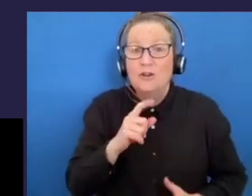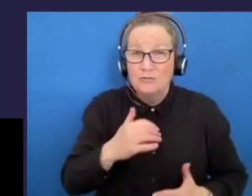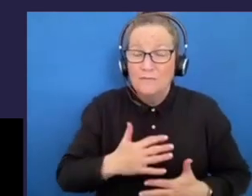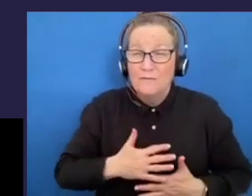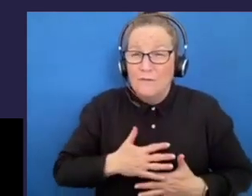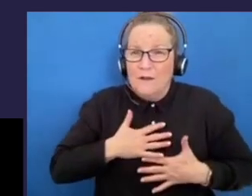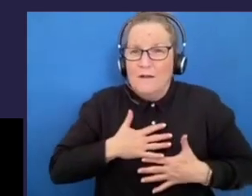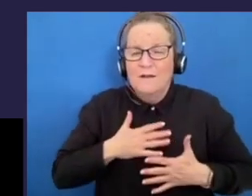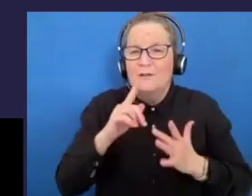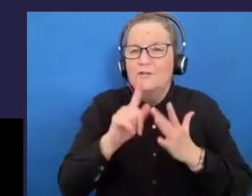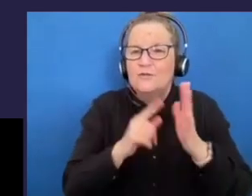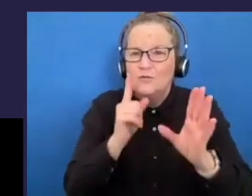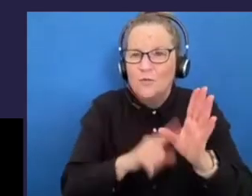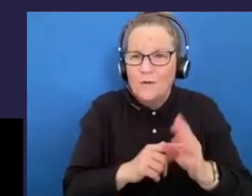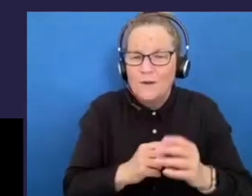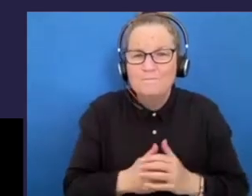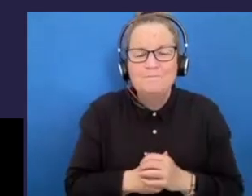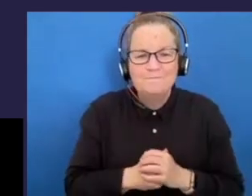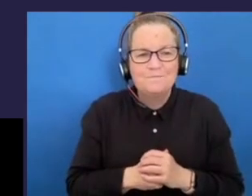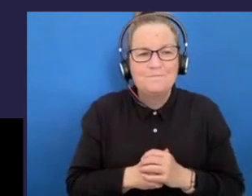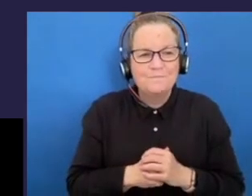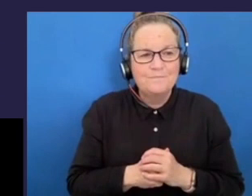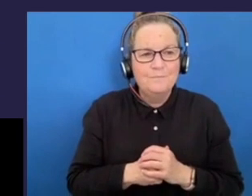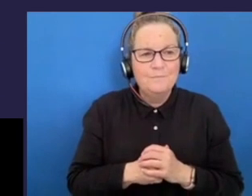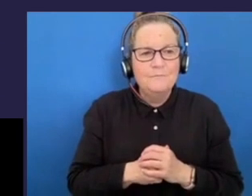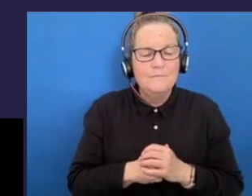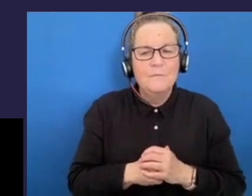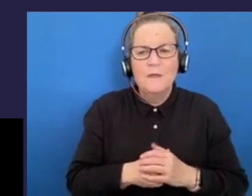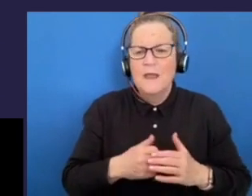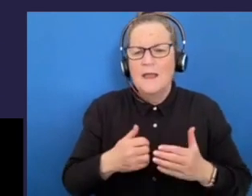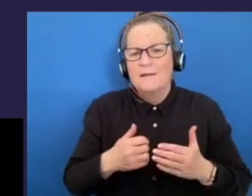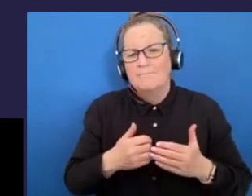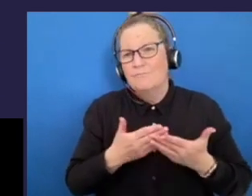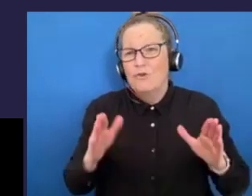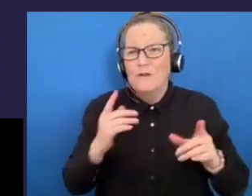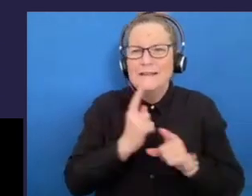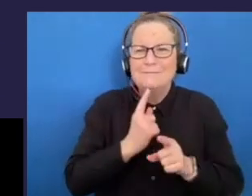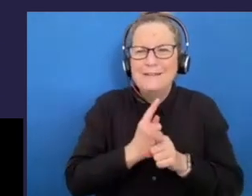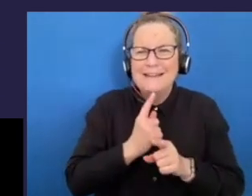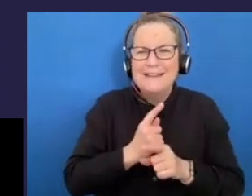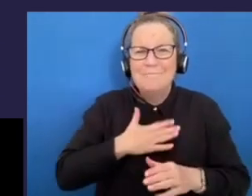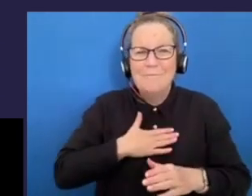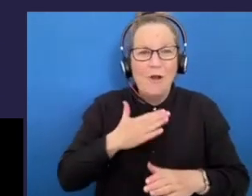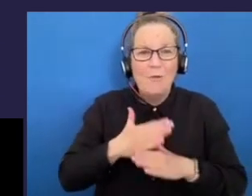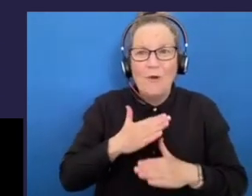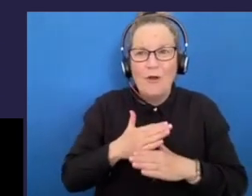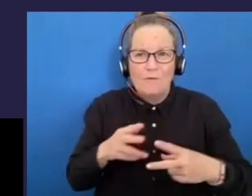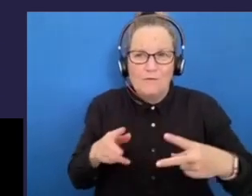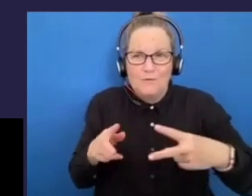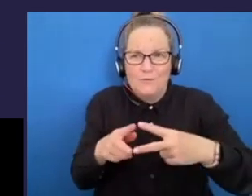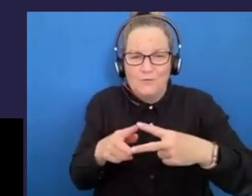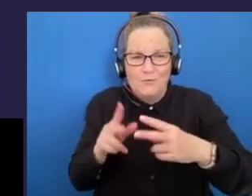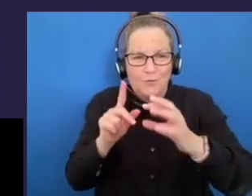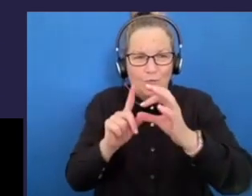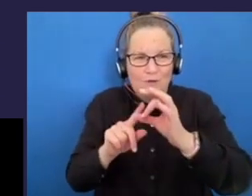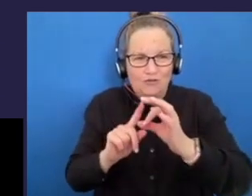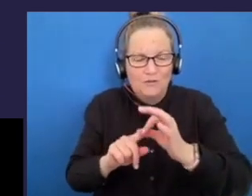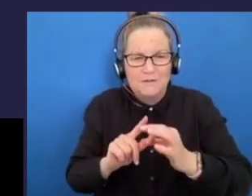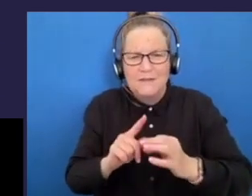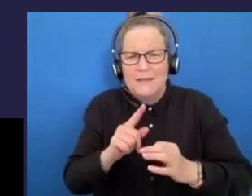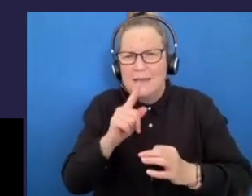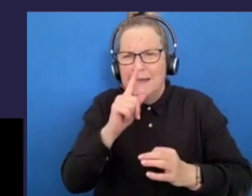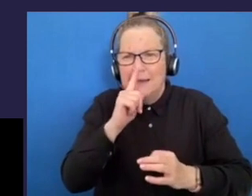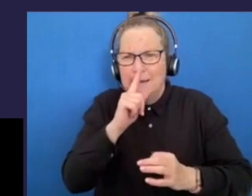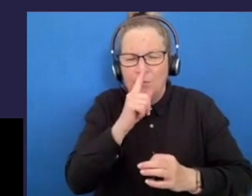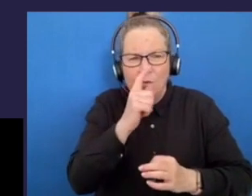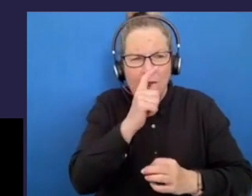So in broad terms, the work that I've done through the years, these 2 questions: what can people come to mean to one another, and what